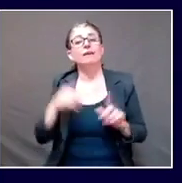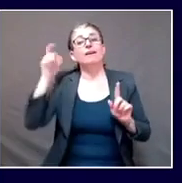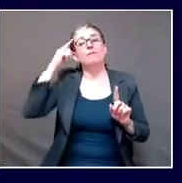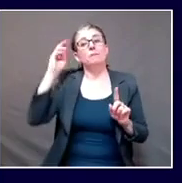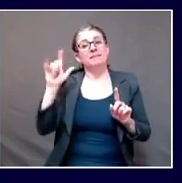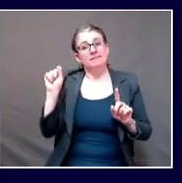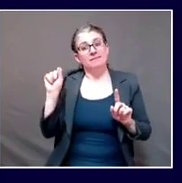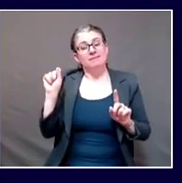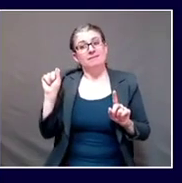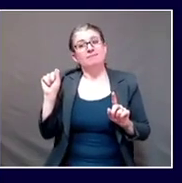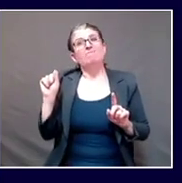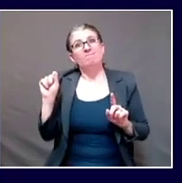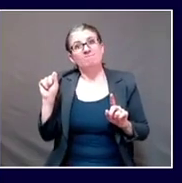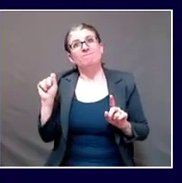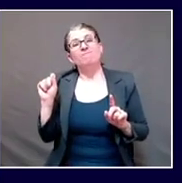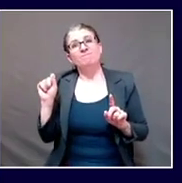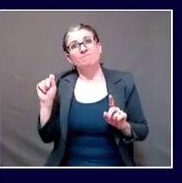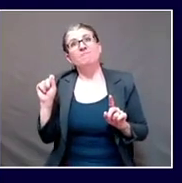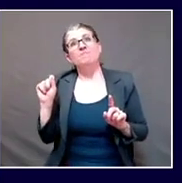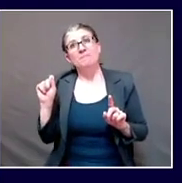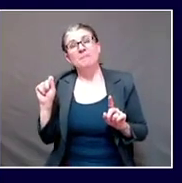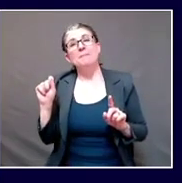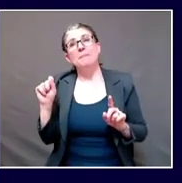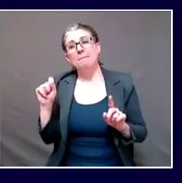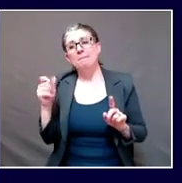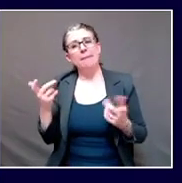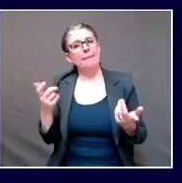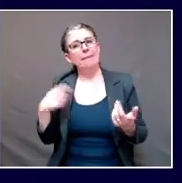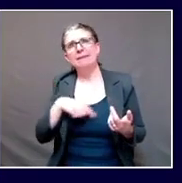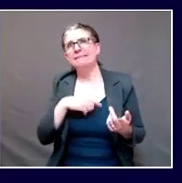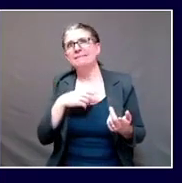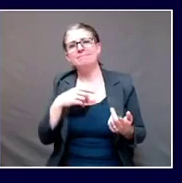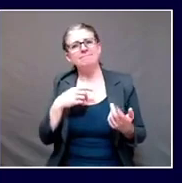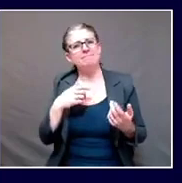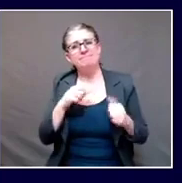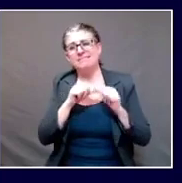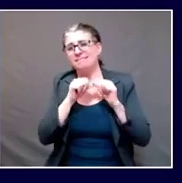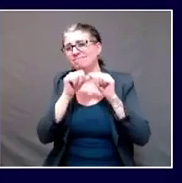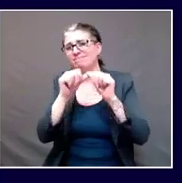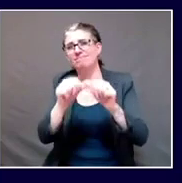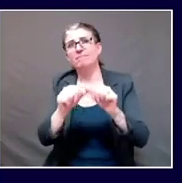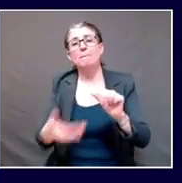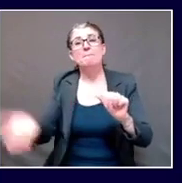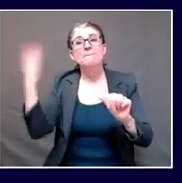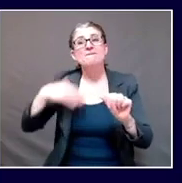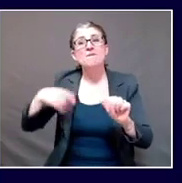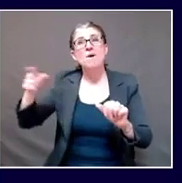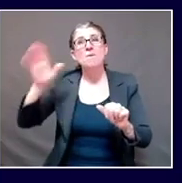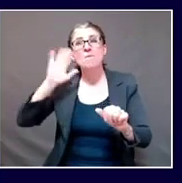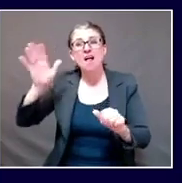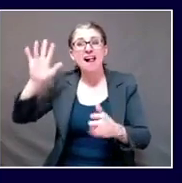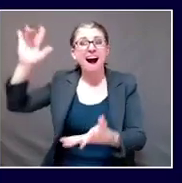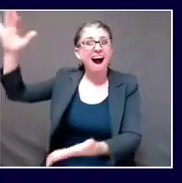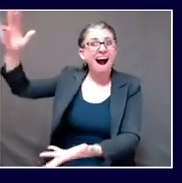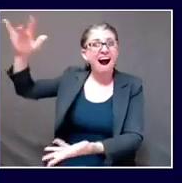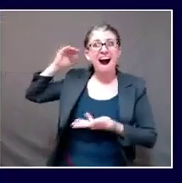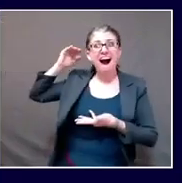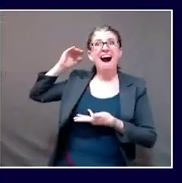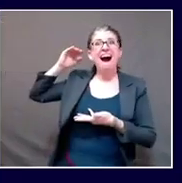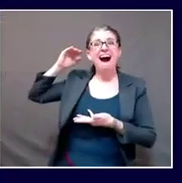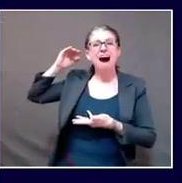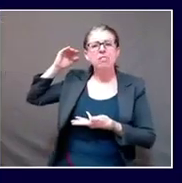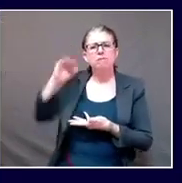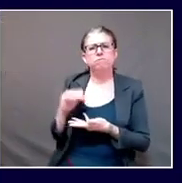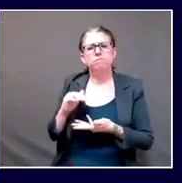the estimated number of vaccine doses so much higher than what ended up being the case? And, and secondly,